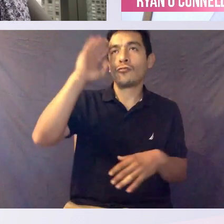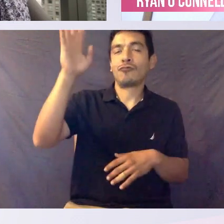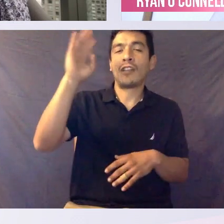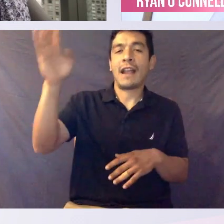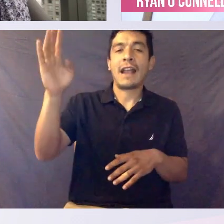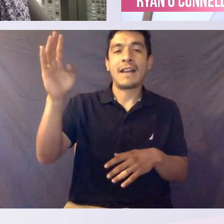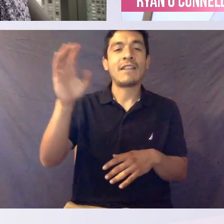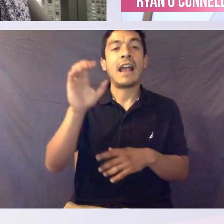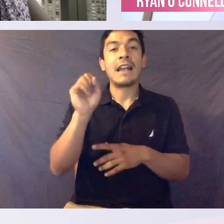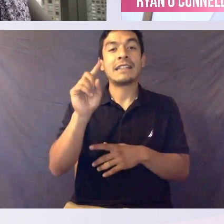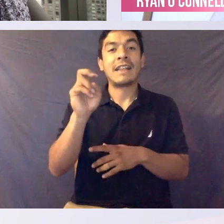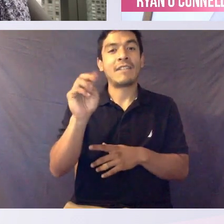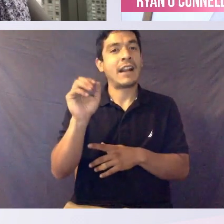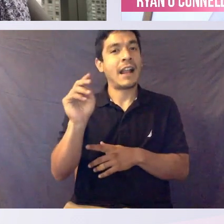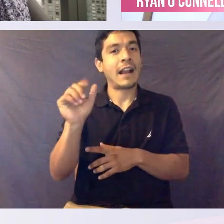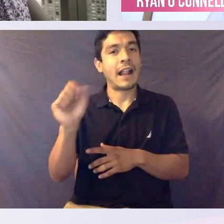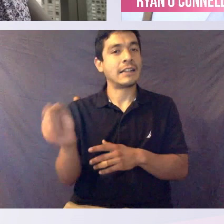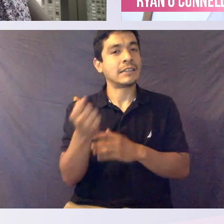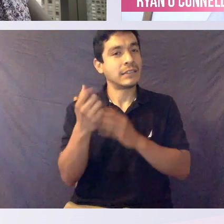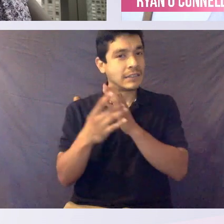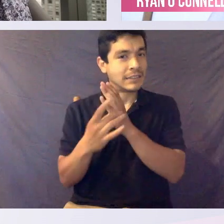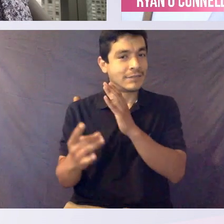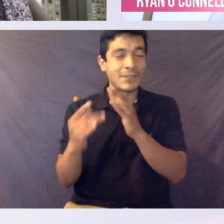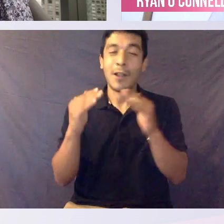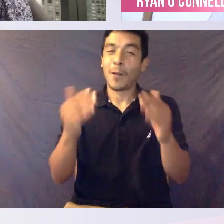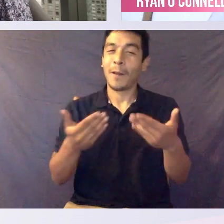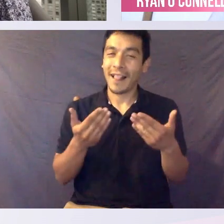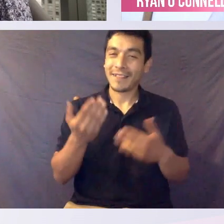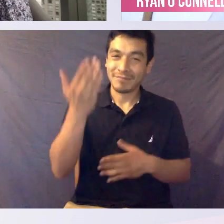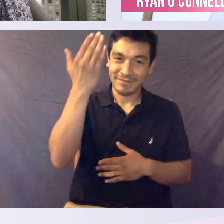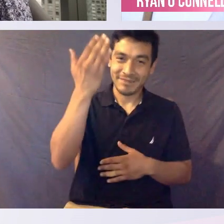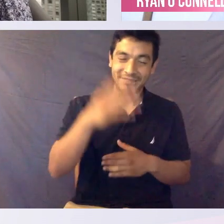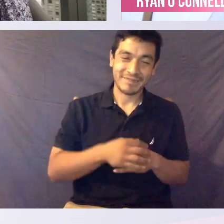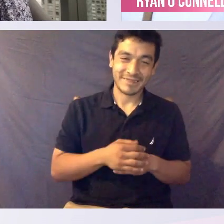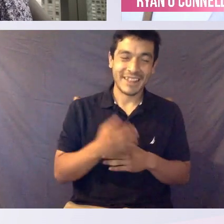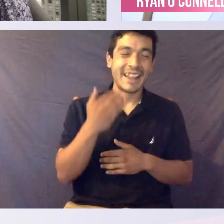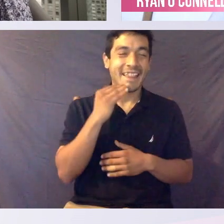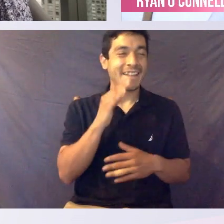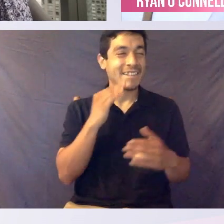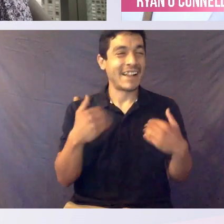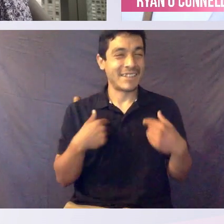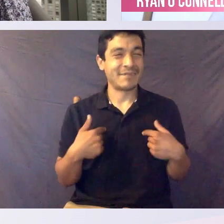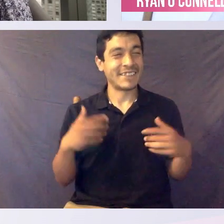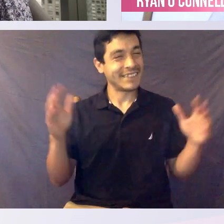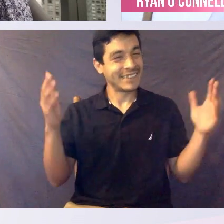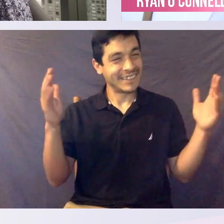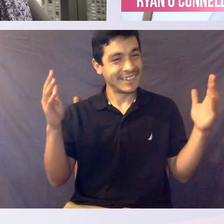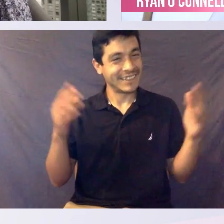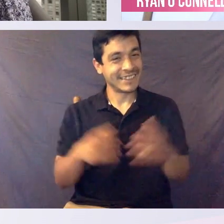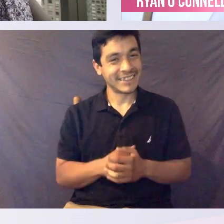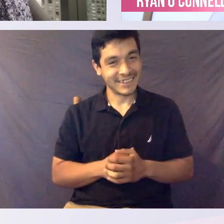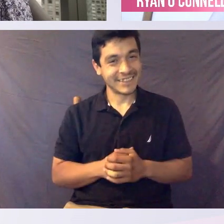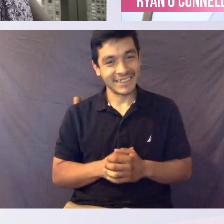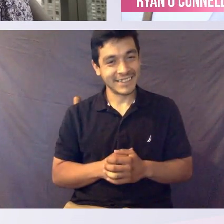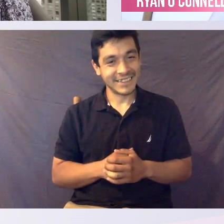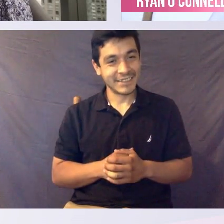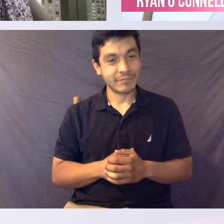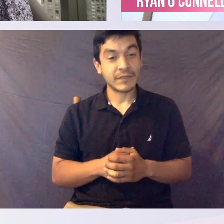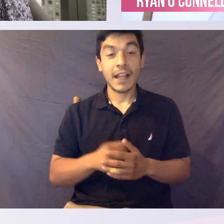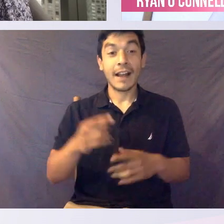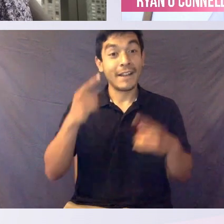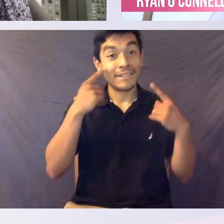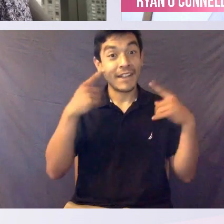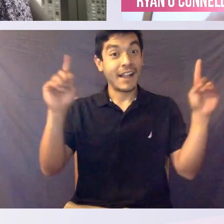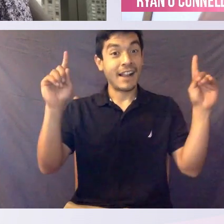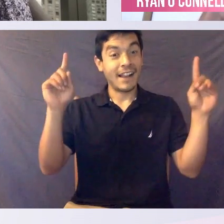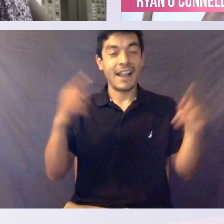Stephen Canals. So Stephen, welcome. Thank you for having me. And finally, we have someone who